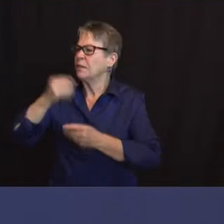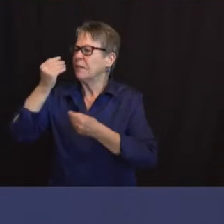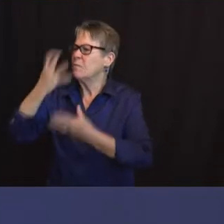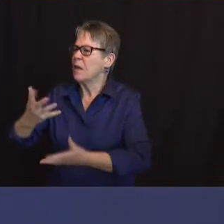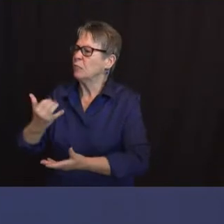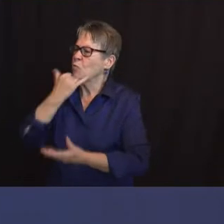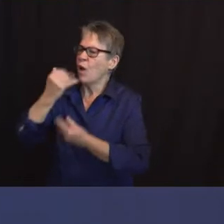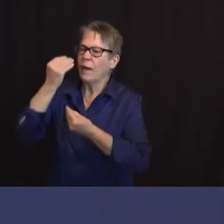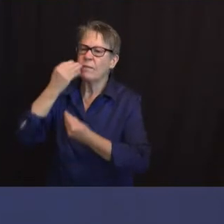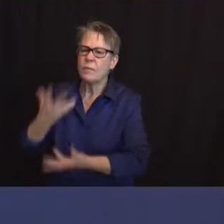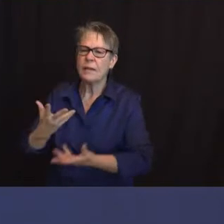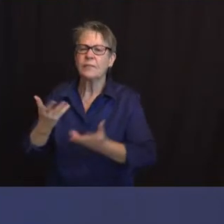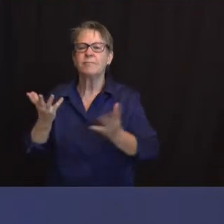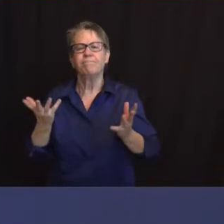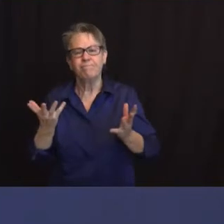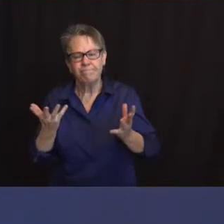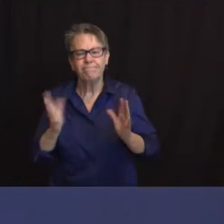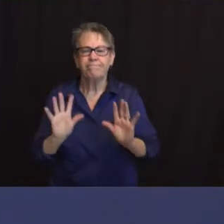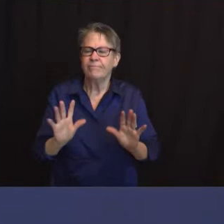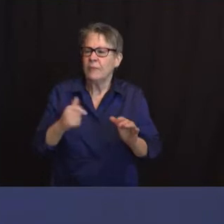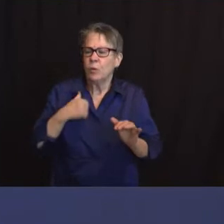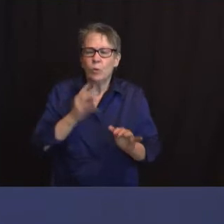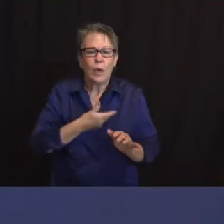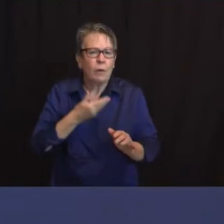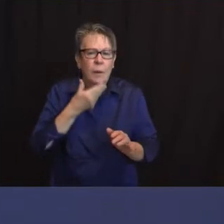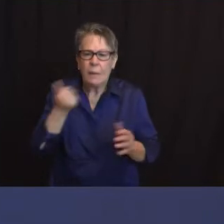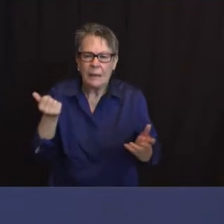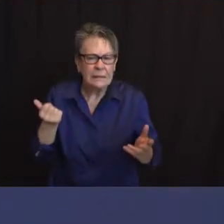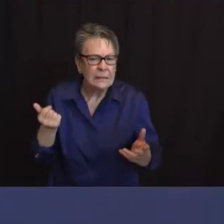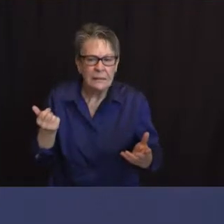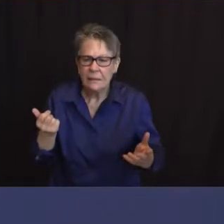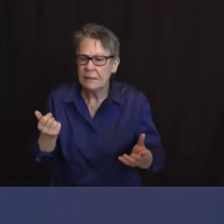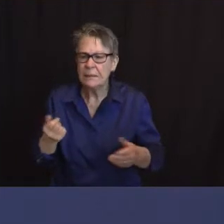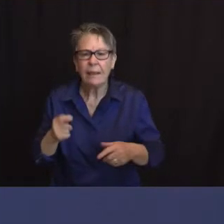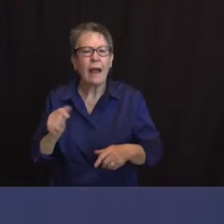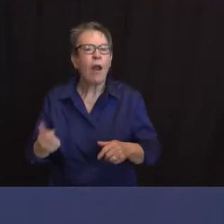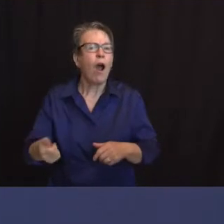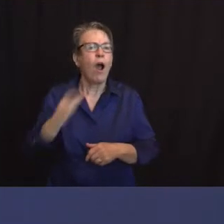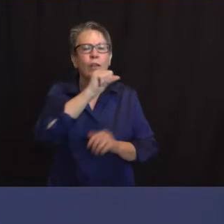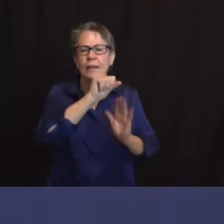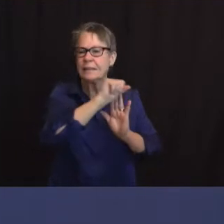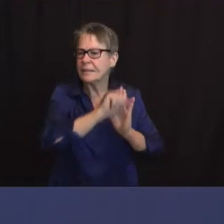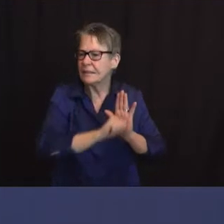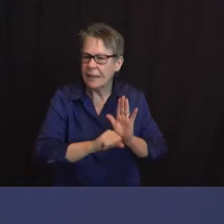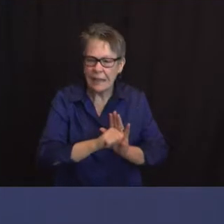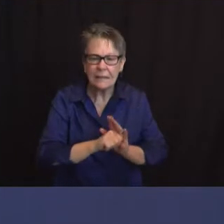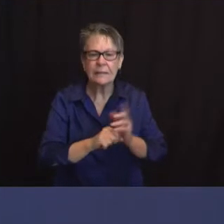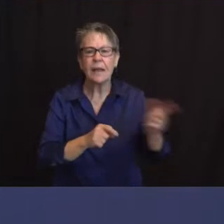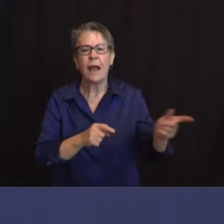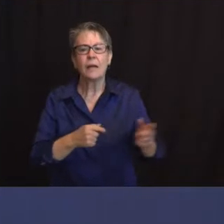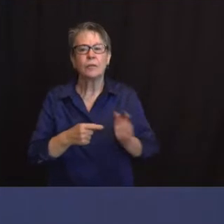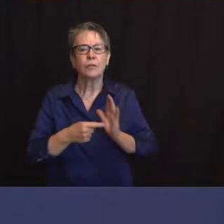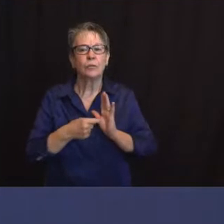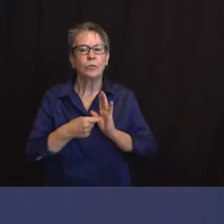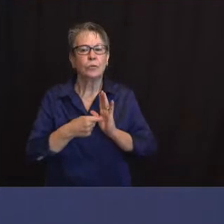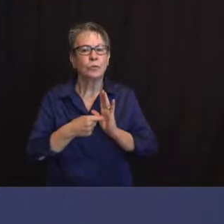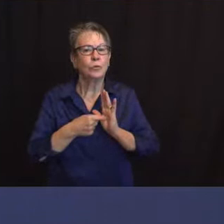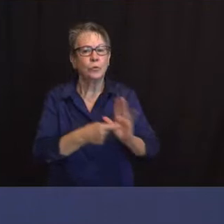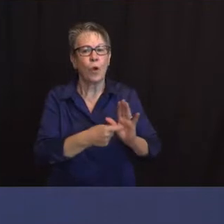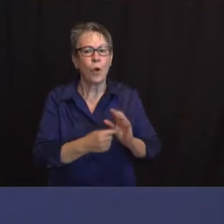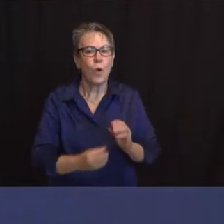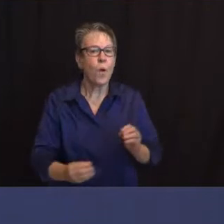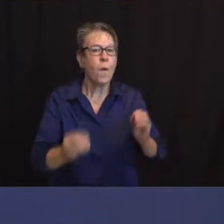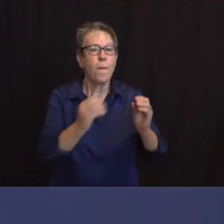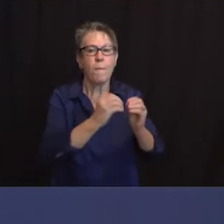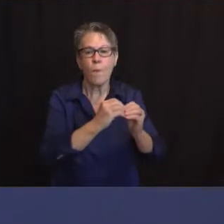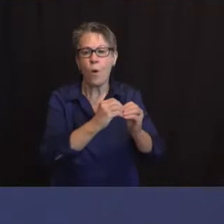forward. Find another state in this union that is more transparent with data as it relates to COVID-19.